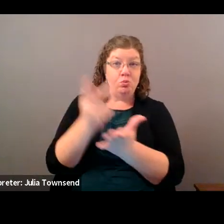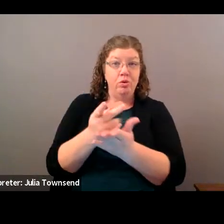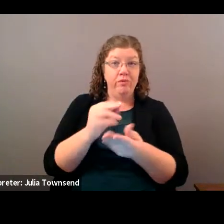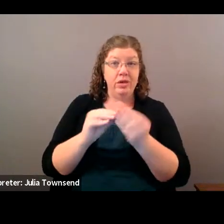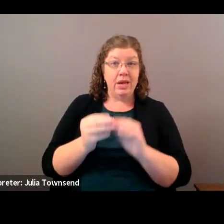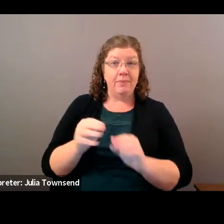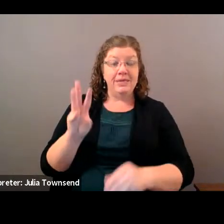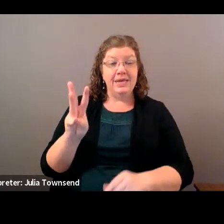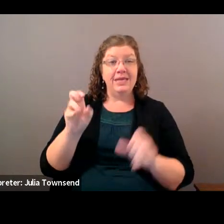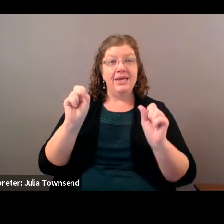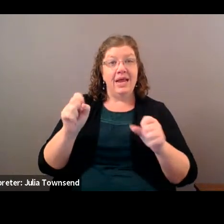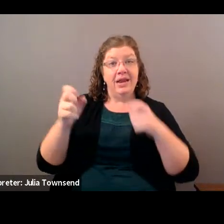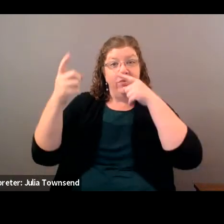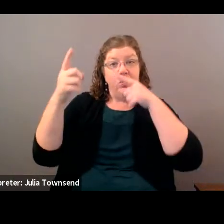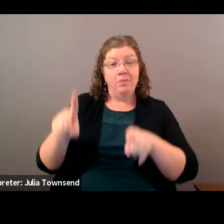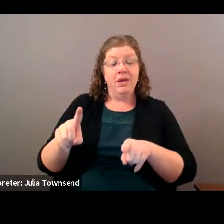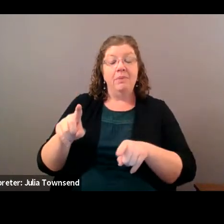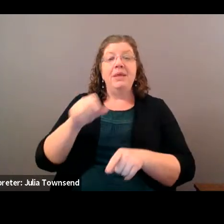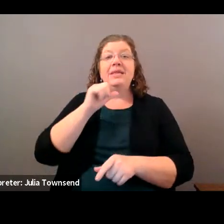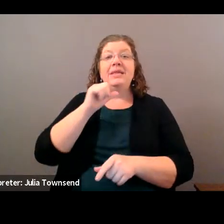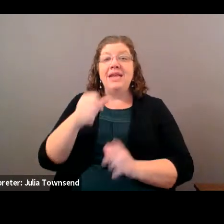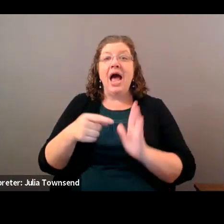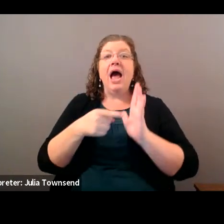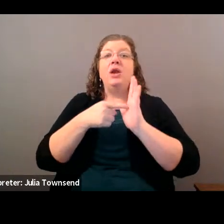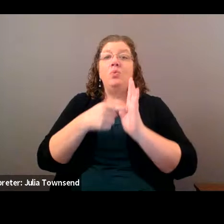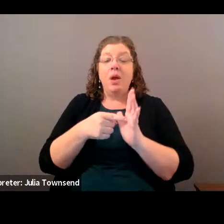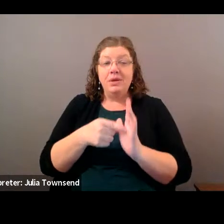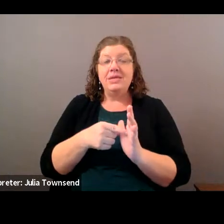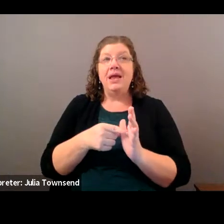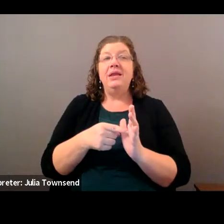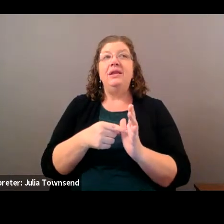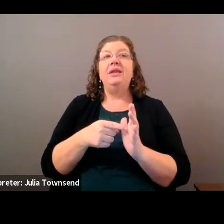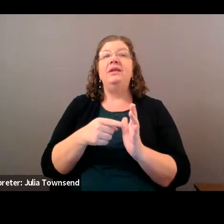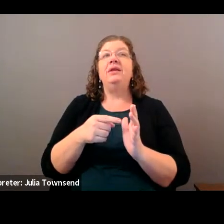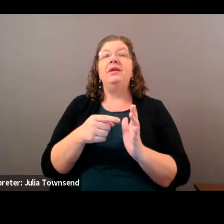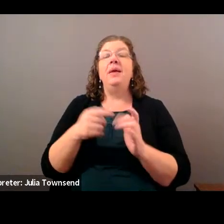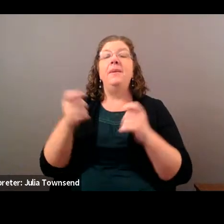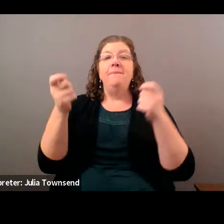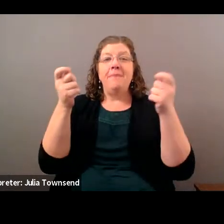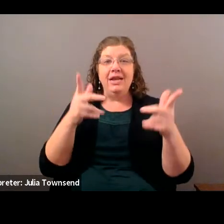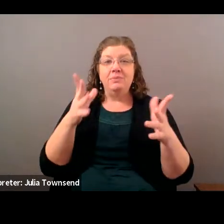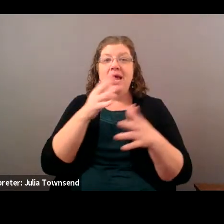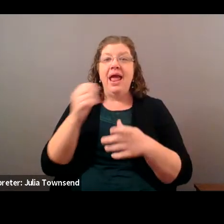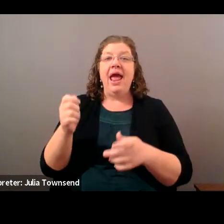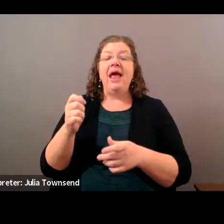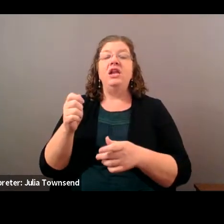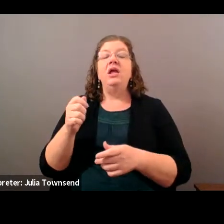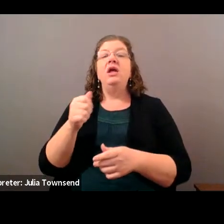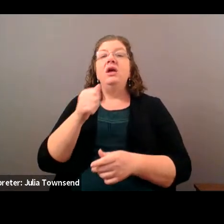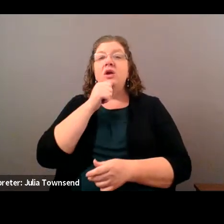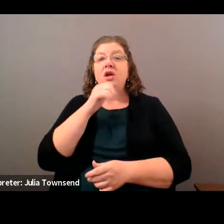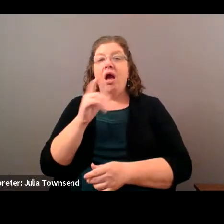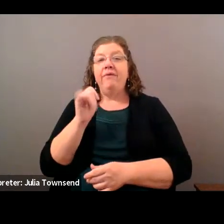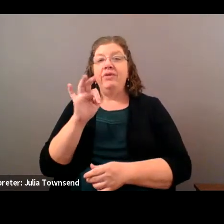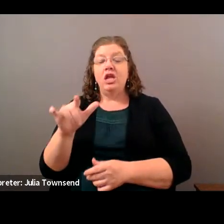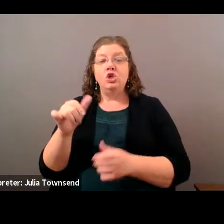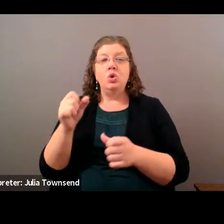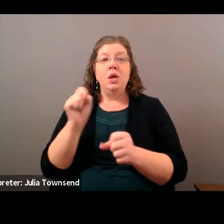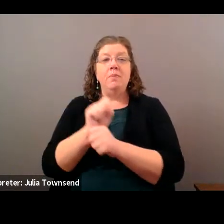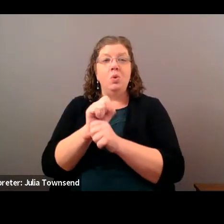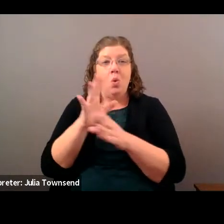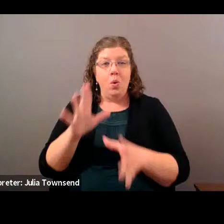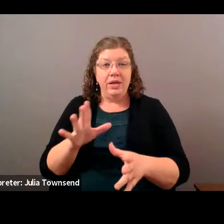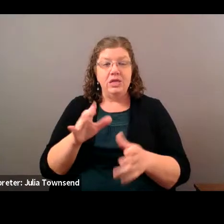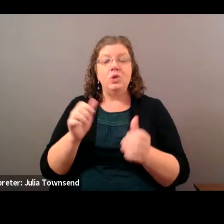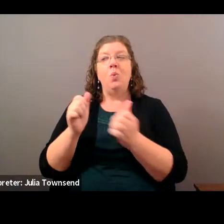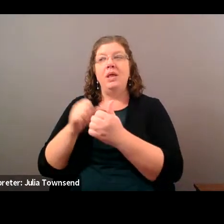the tentative agreement between the non-represented management and confidential employees and Santa Barbara Unified School